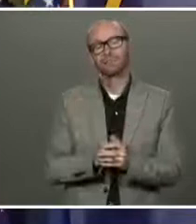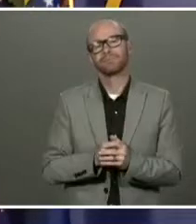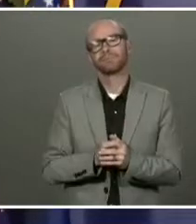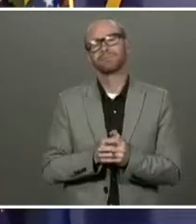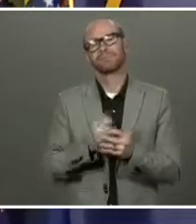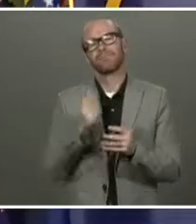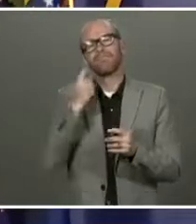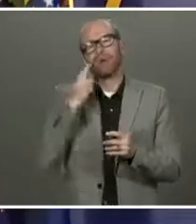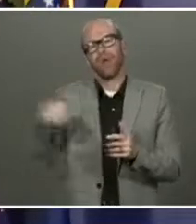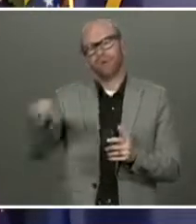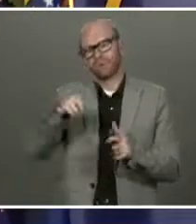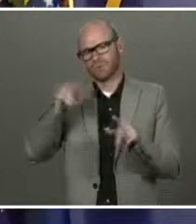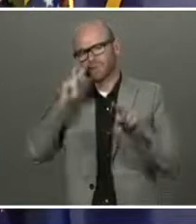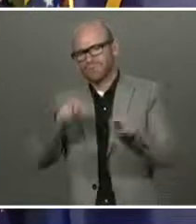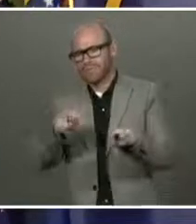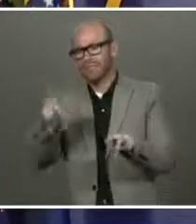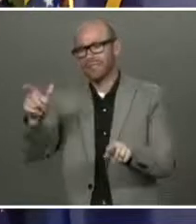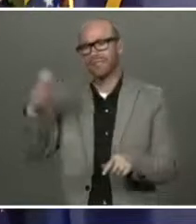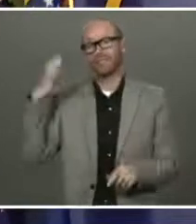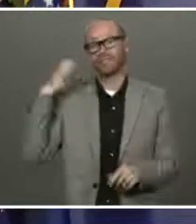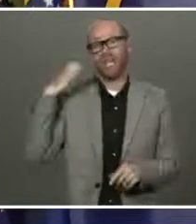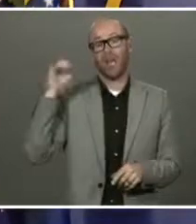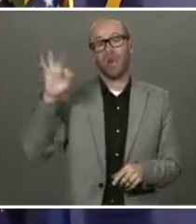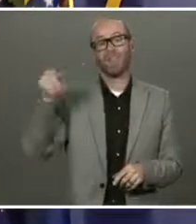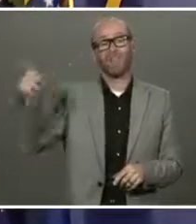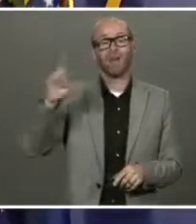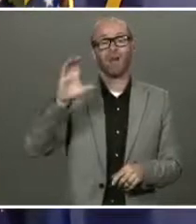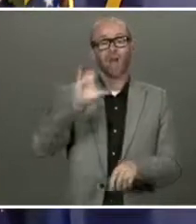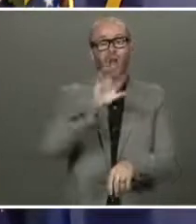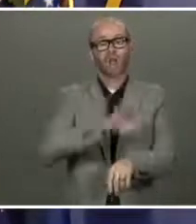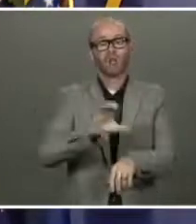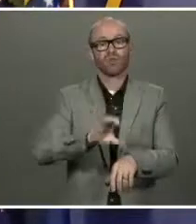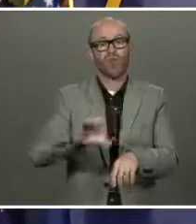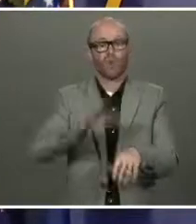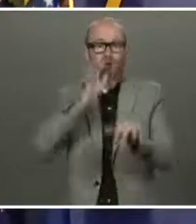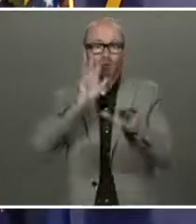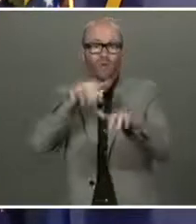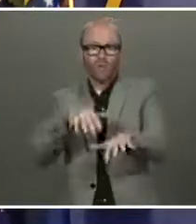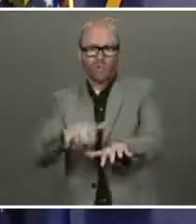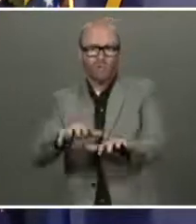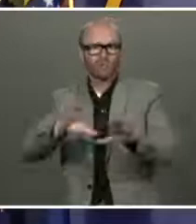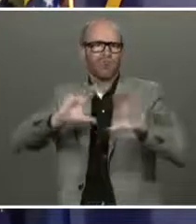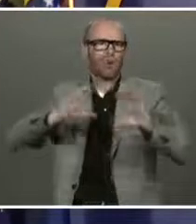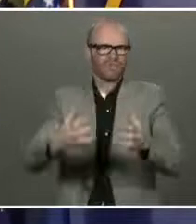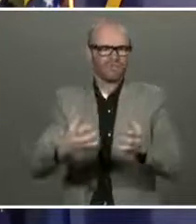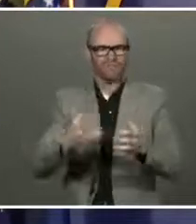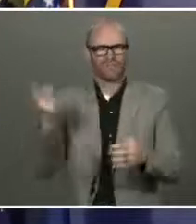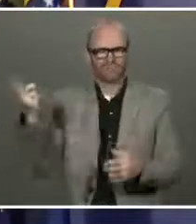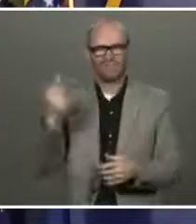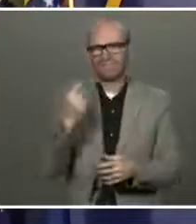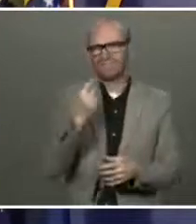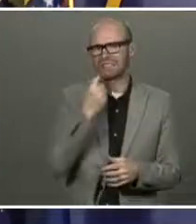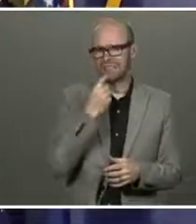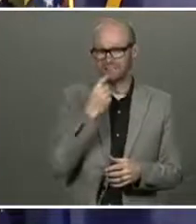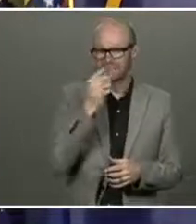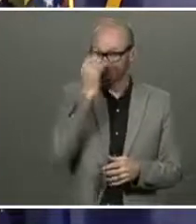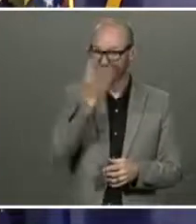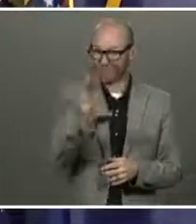the chair of our Utah Colorado River Commission said as much as well this week. Gene said that